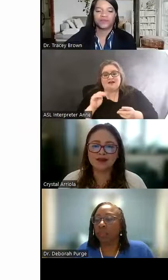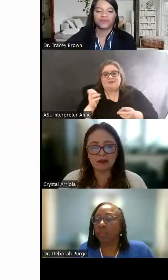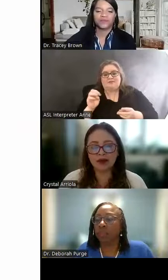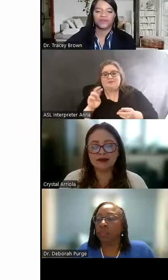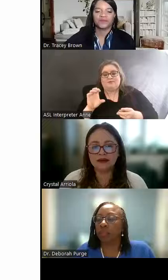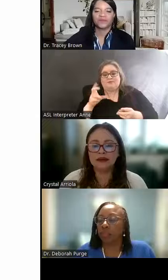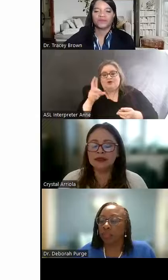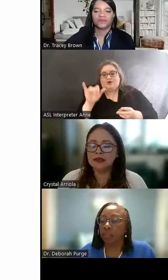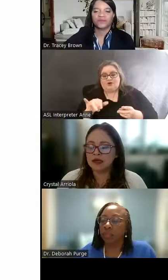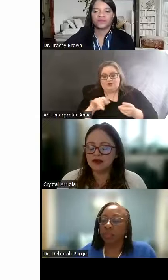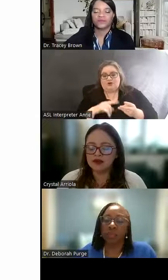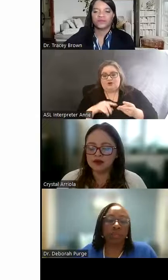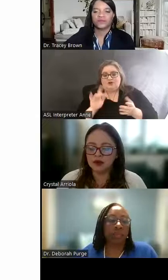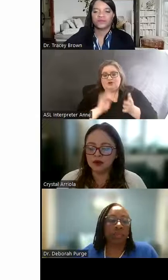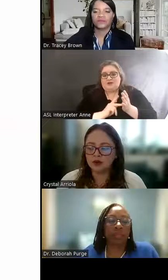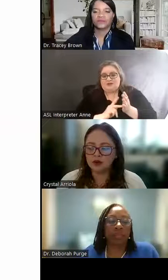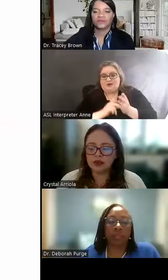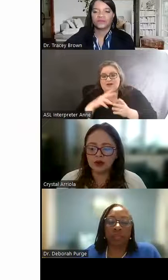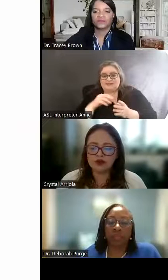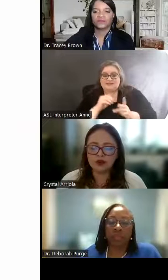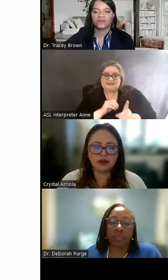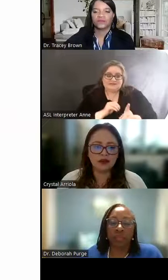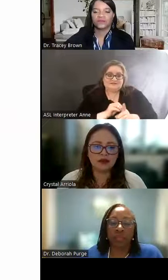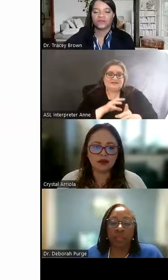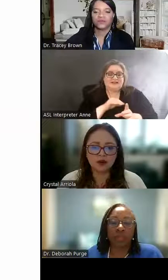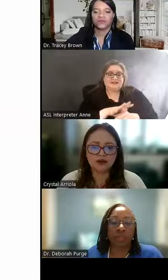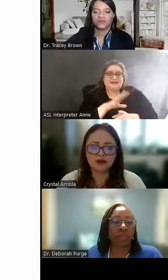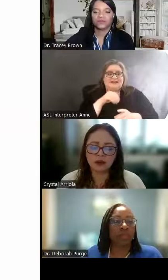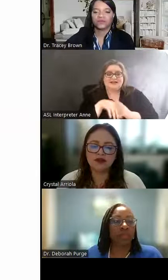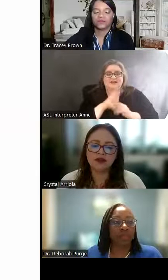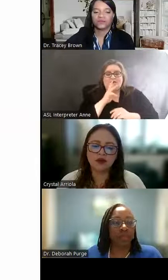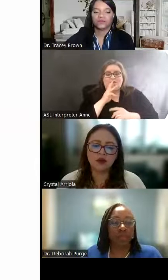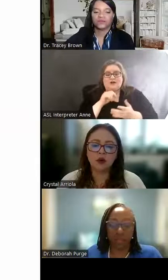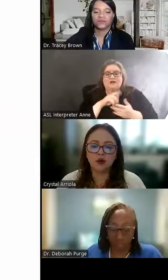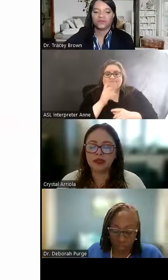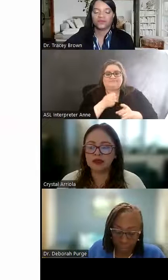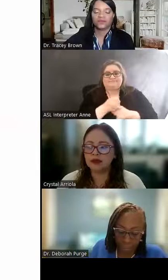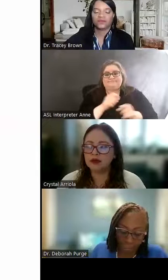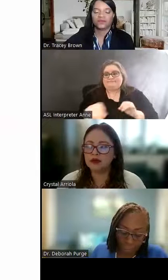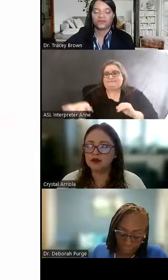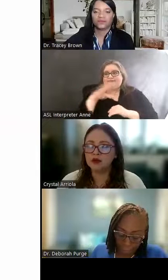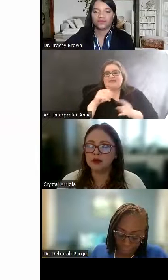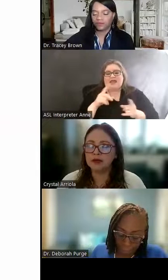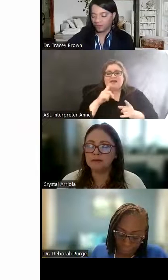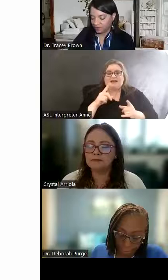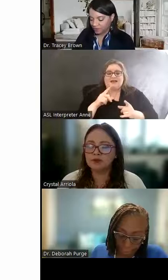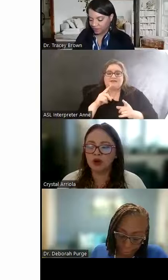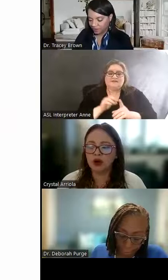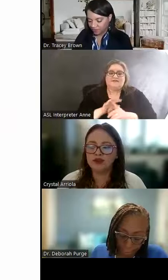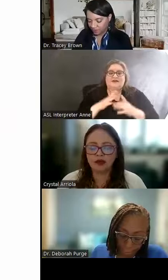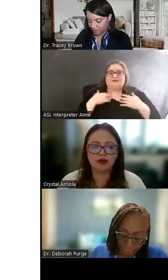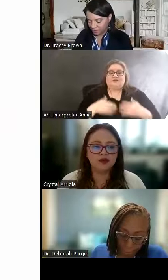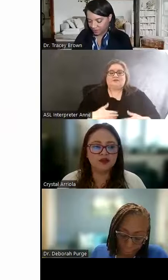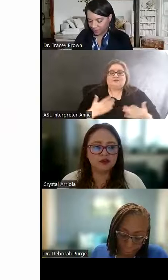has impacted. And so, it's looking at the holistic person and the whole being. And so